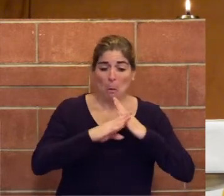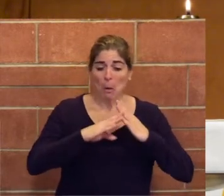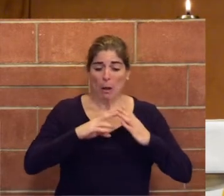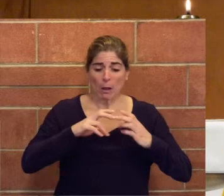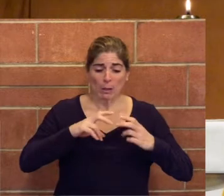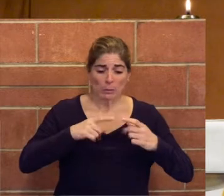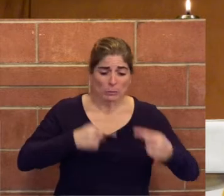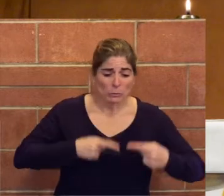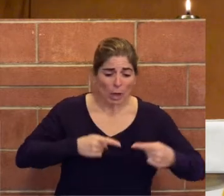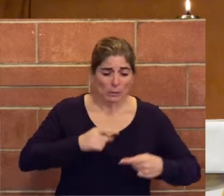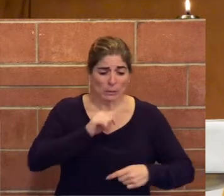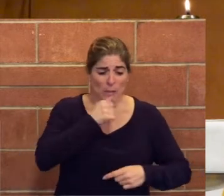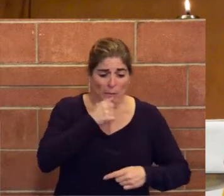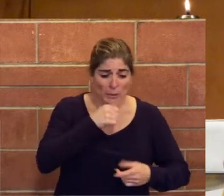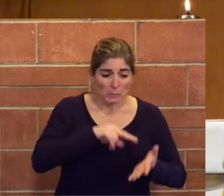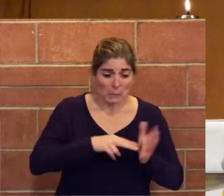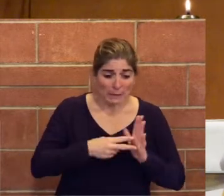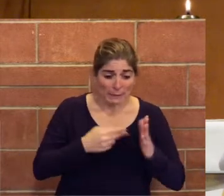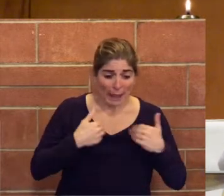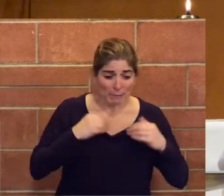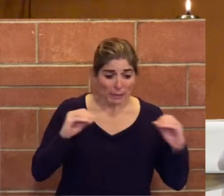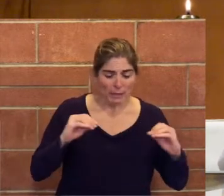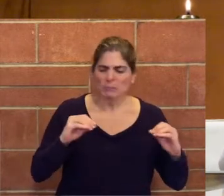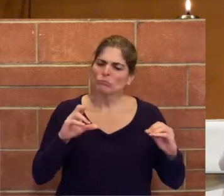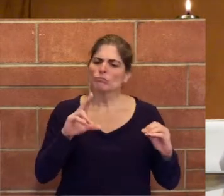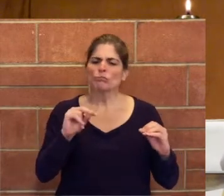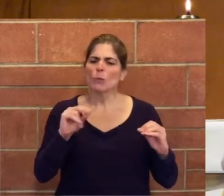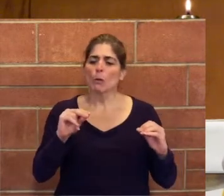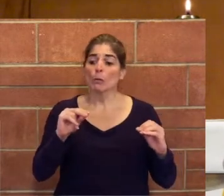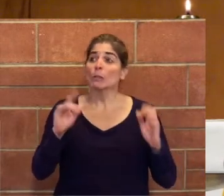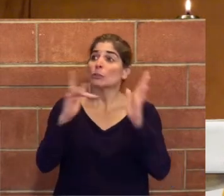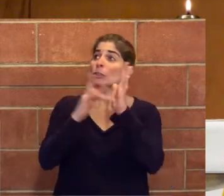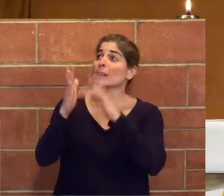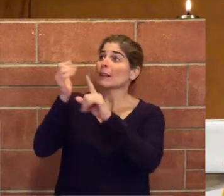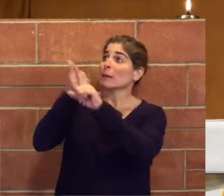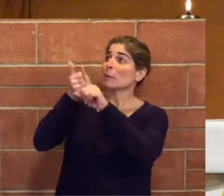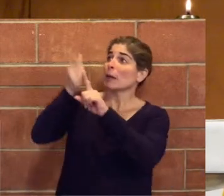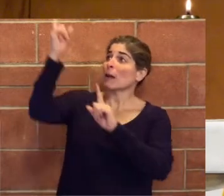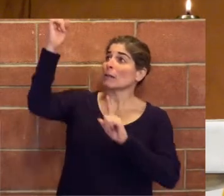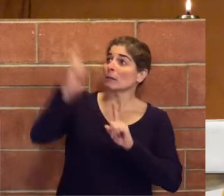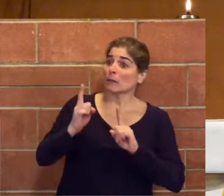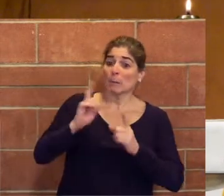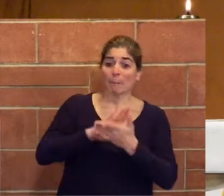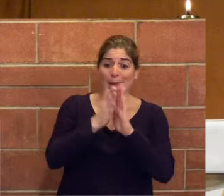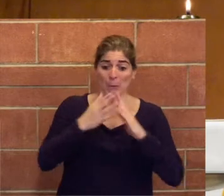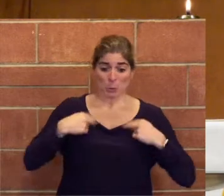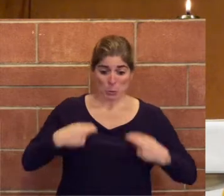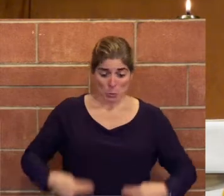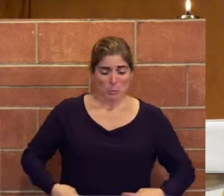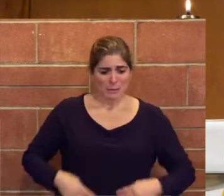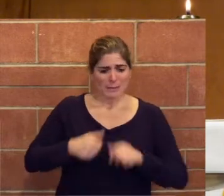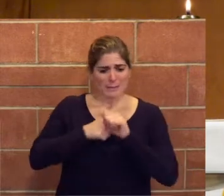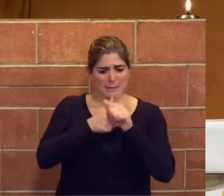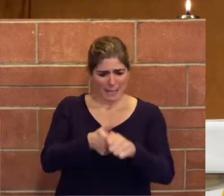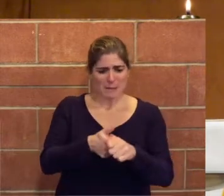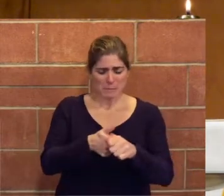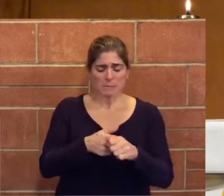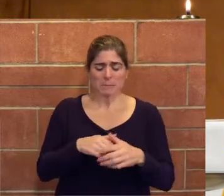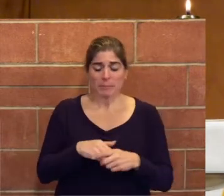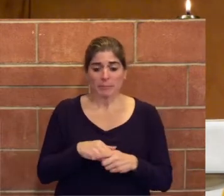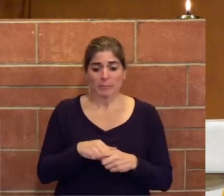Here, Christ is presented as the model for our path of endurance and loyalty to God, particularly amid adversity.